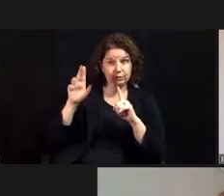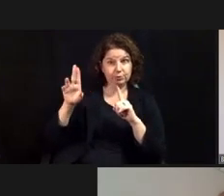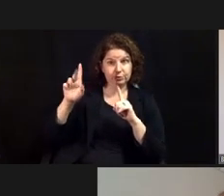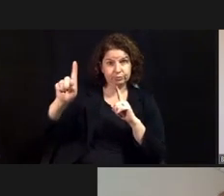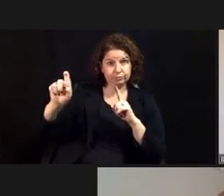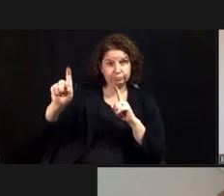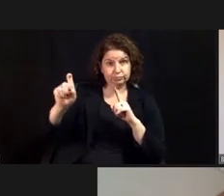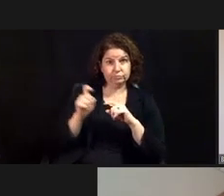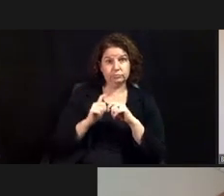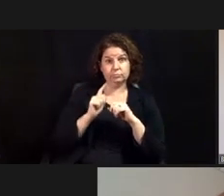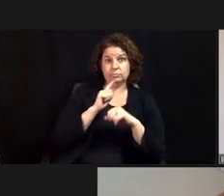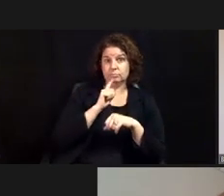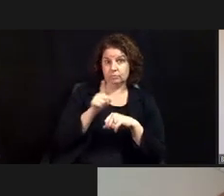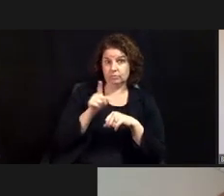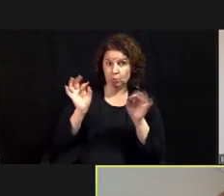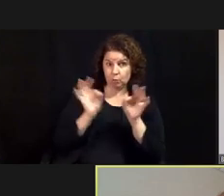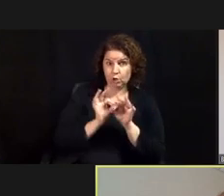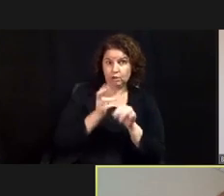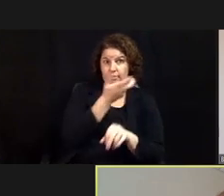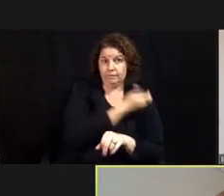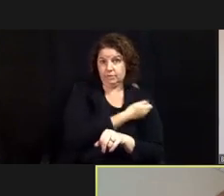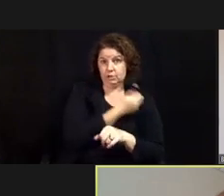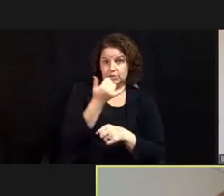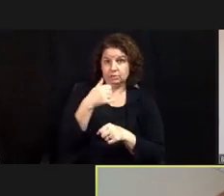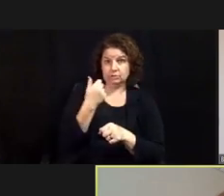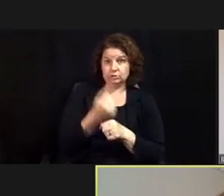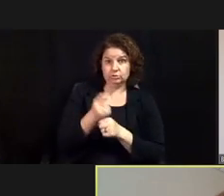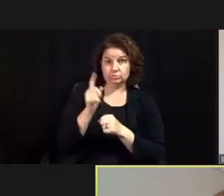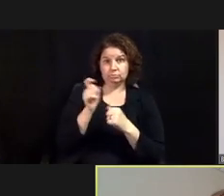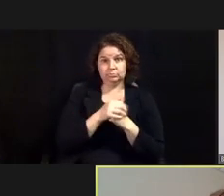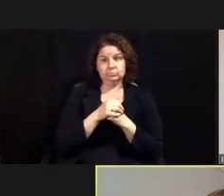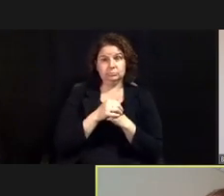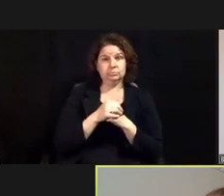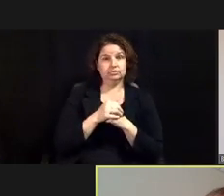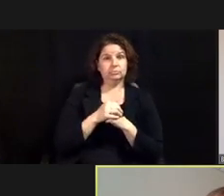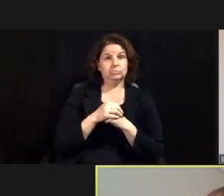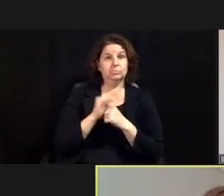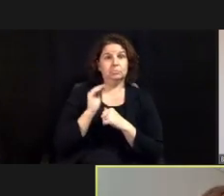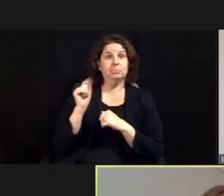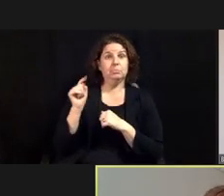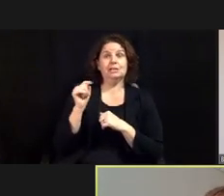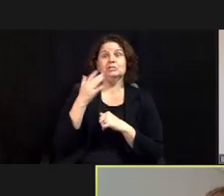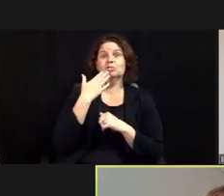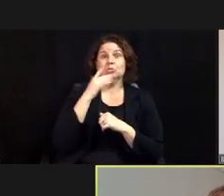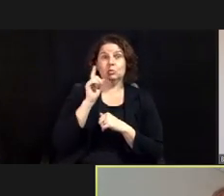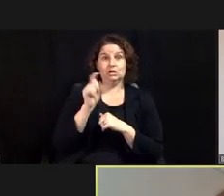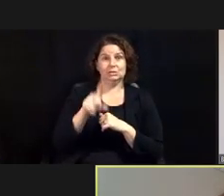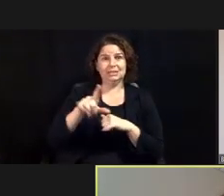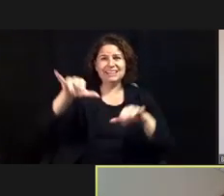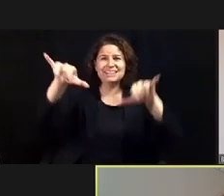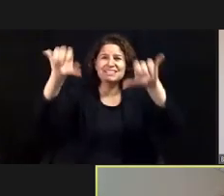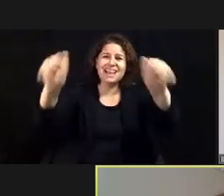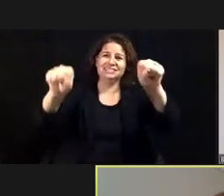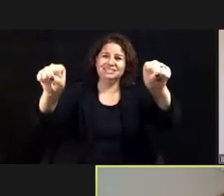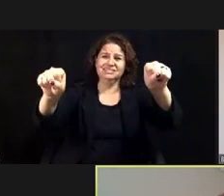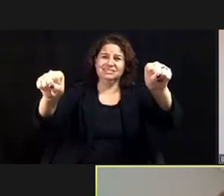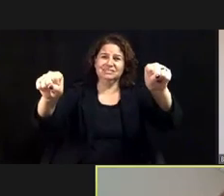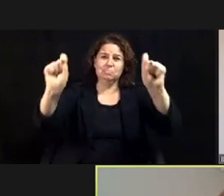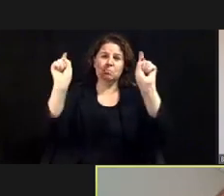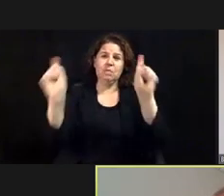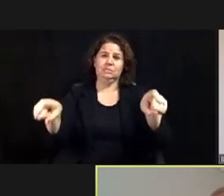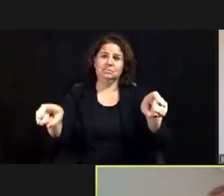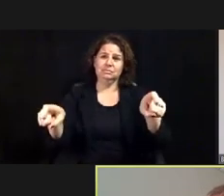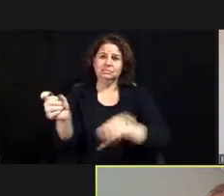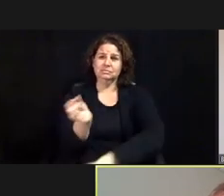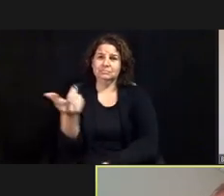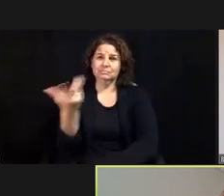year? Oh, that's a good question. Yes, absolutely. I mean, it's promising that the